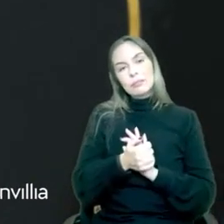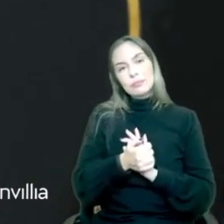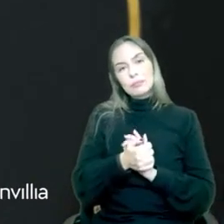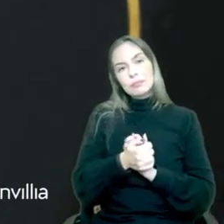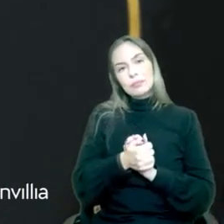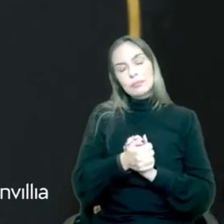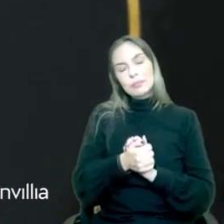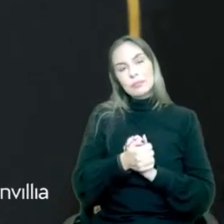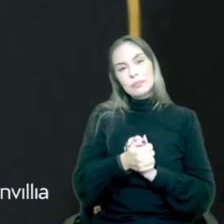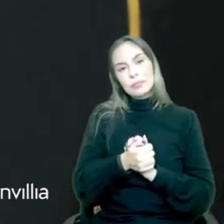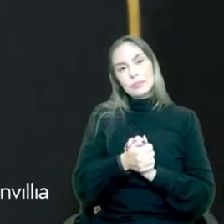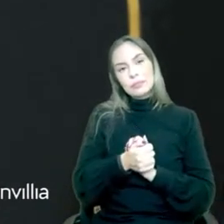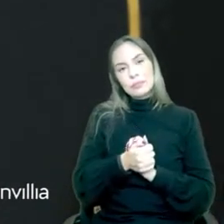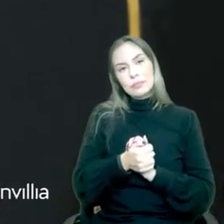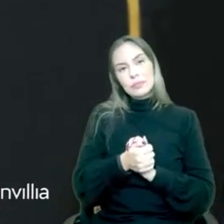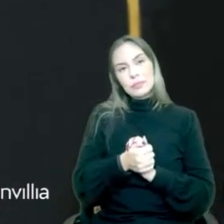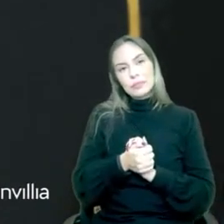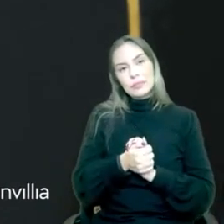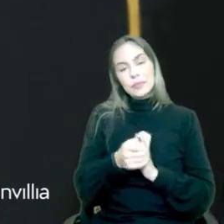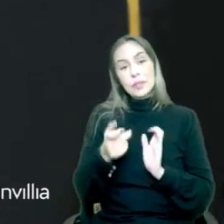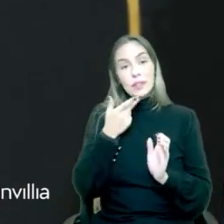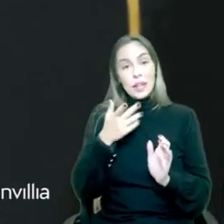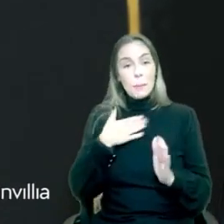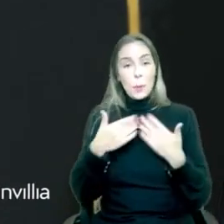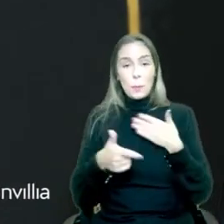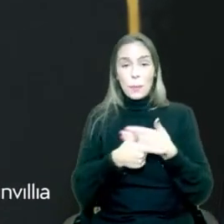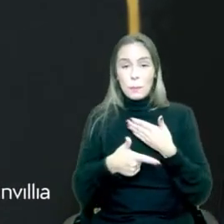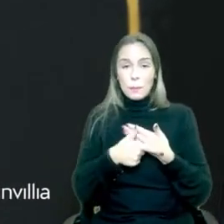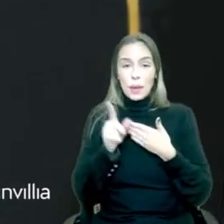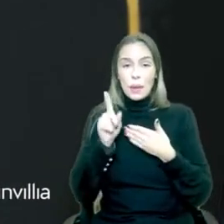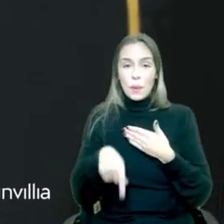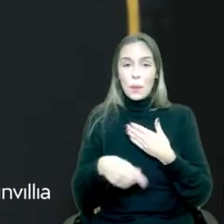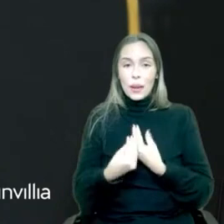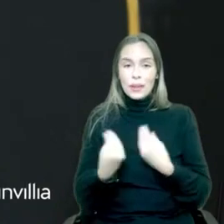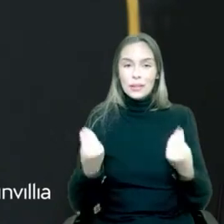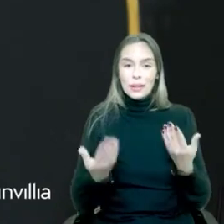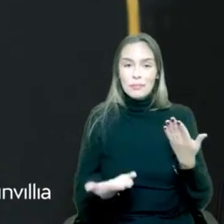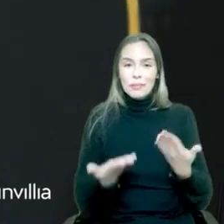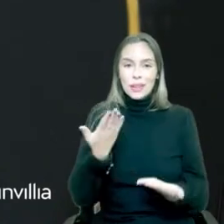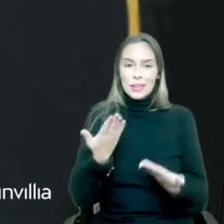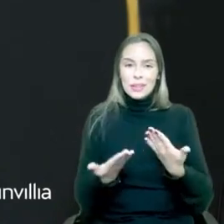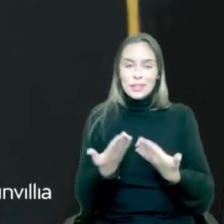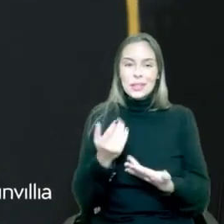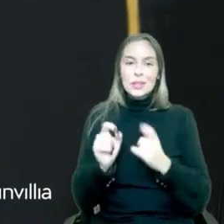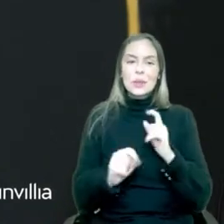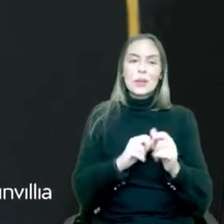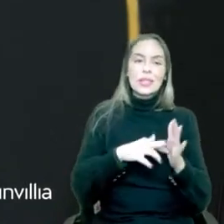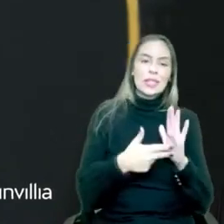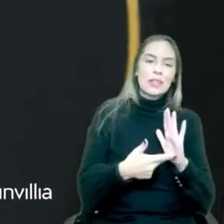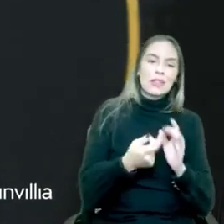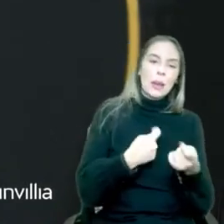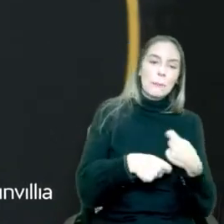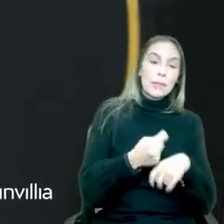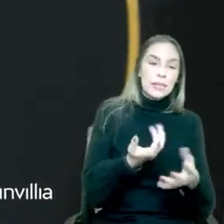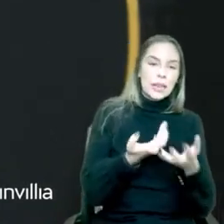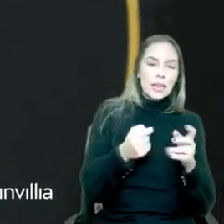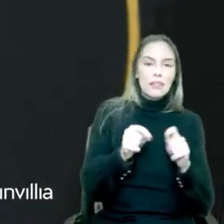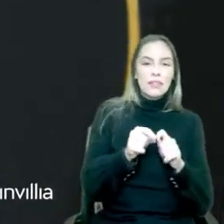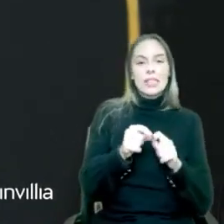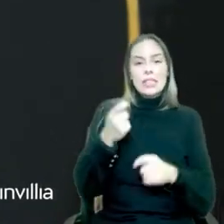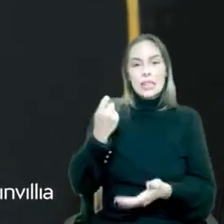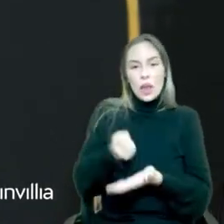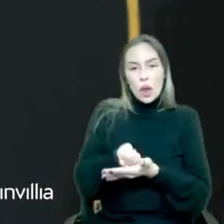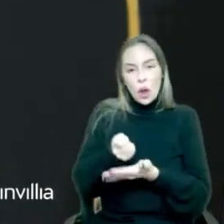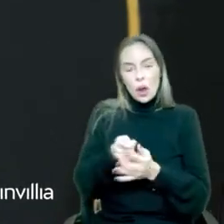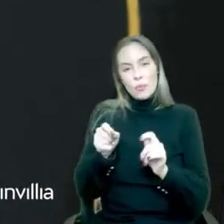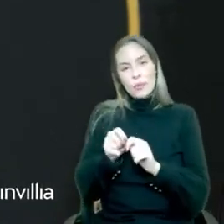So I would say that my job is to bring this balance between what the business wants to do, what the business needs to do,